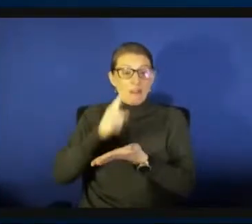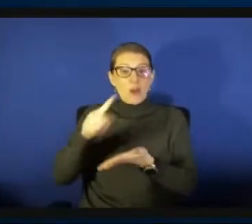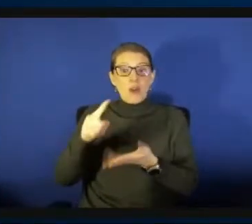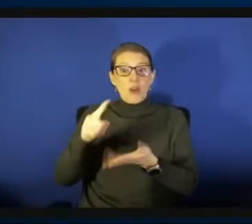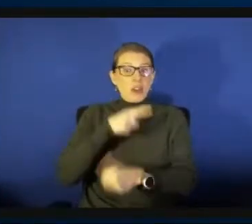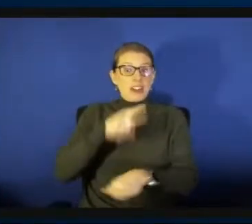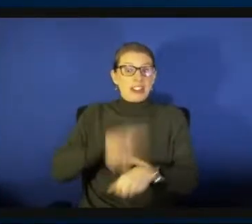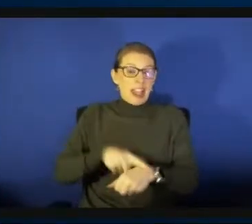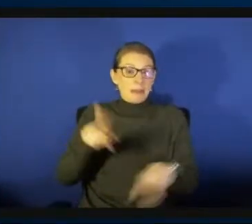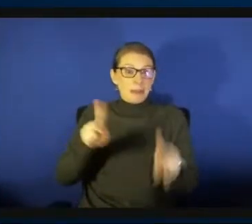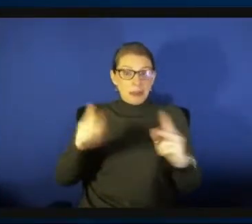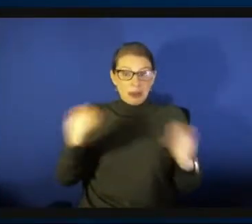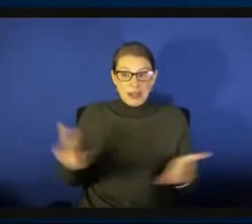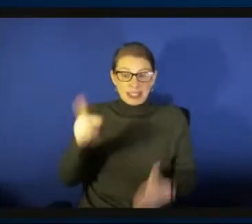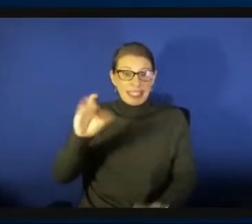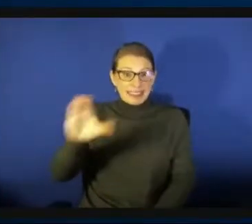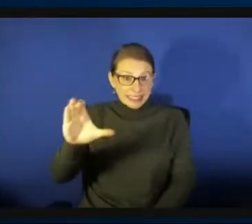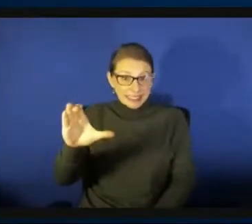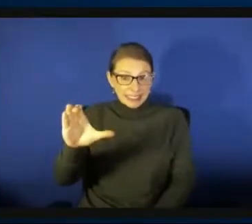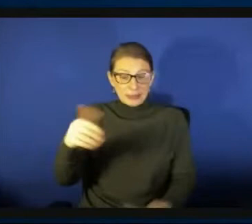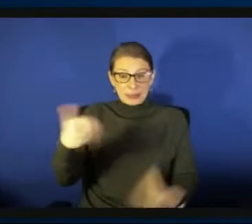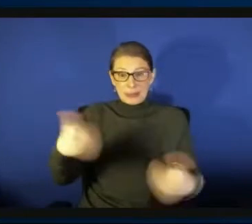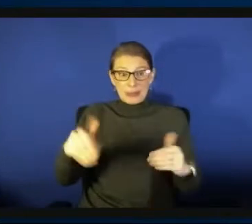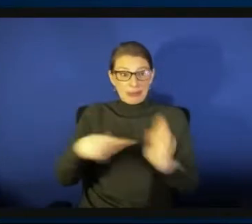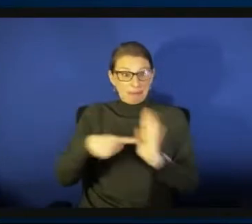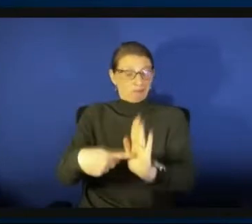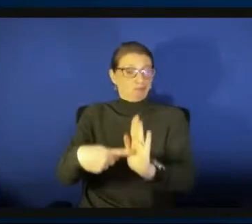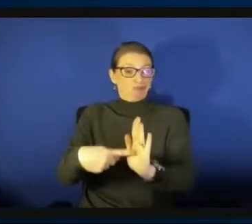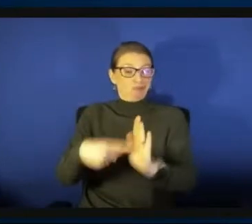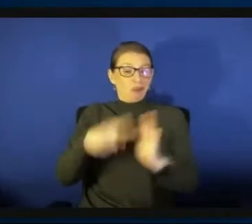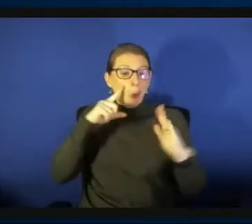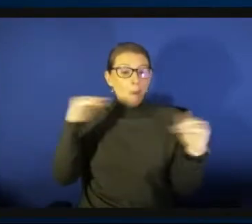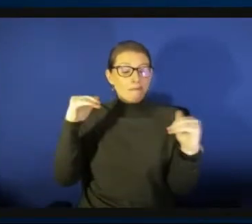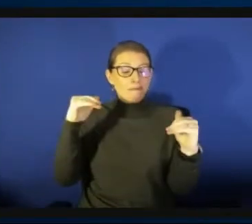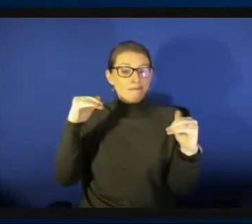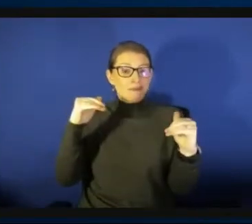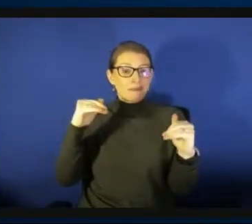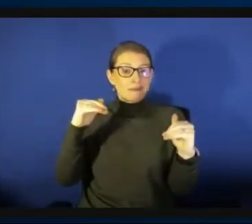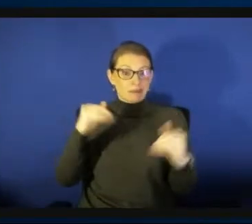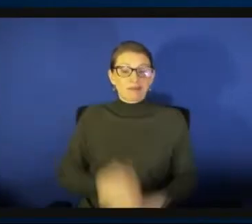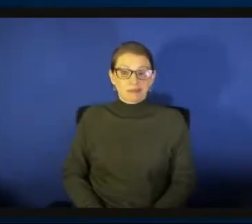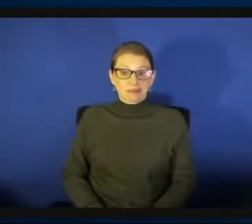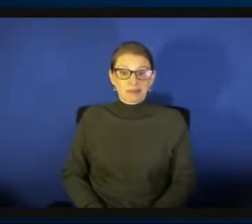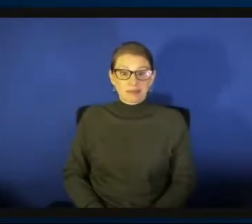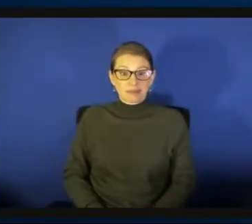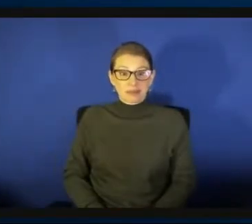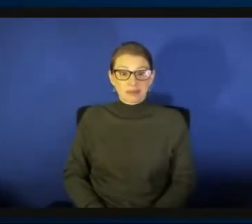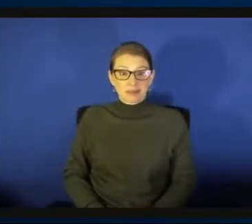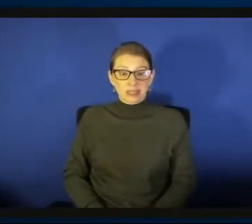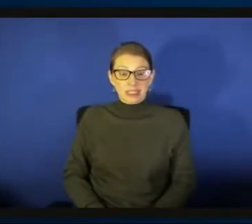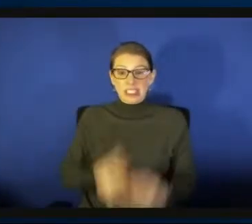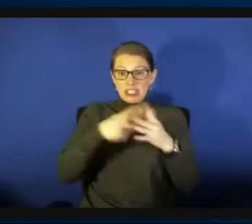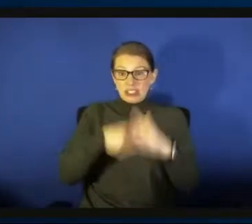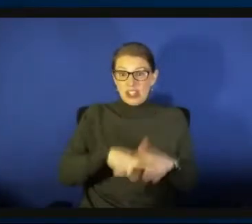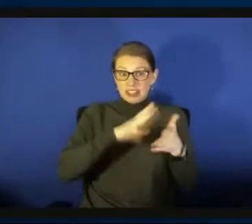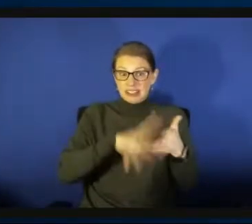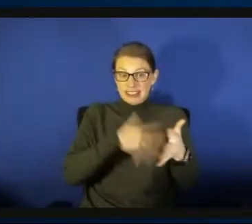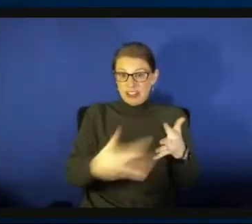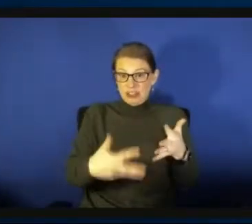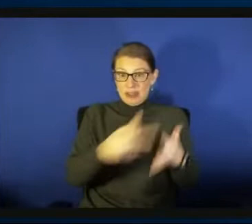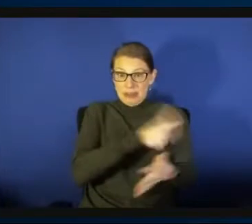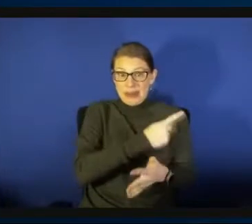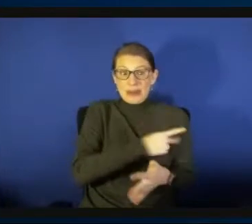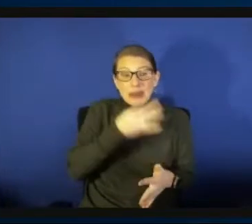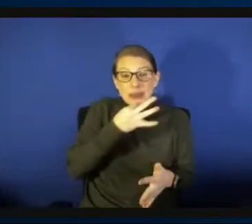this symbolizes hope and the beginning. We'll be able to schedule patients very soon and treat patients very soon in this area. Dr.